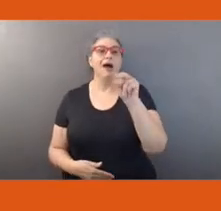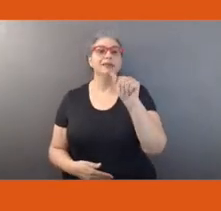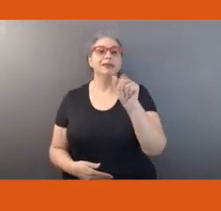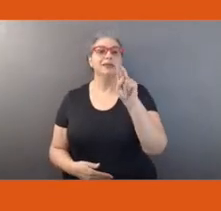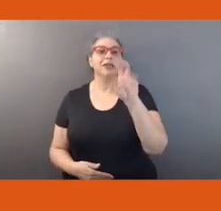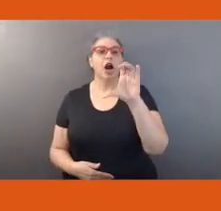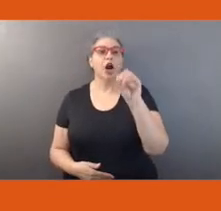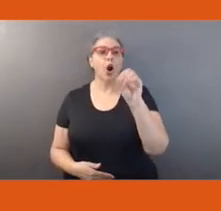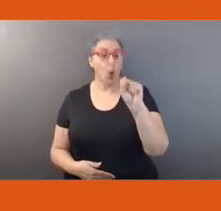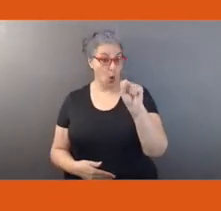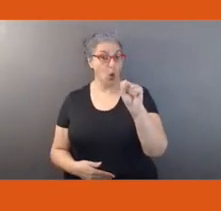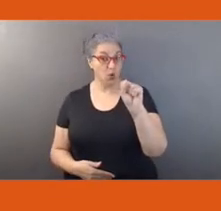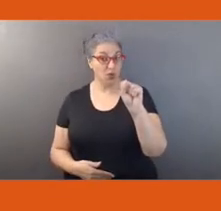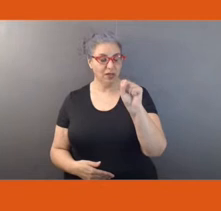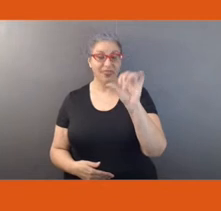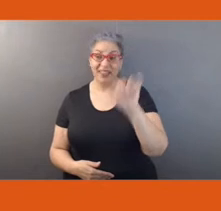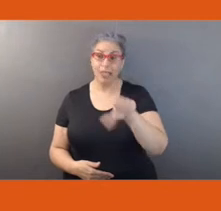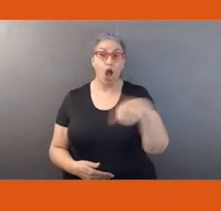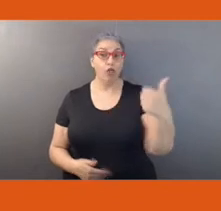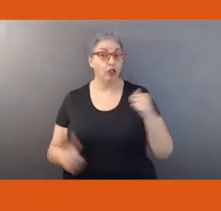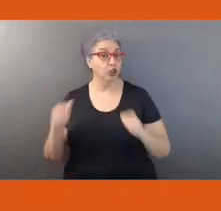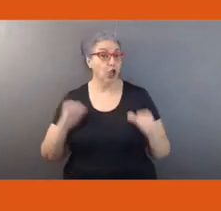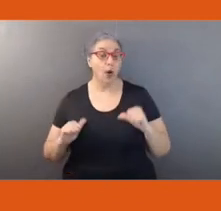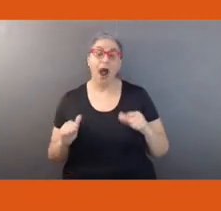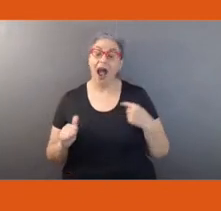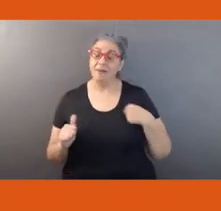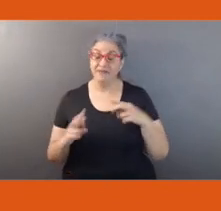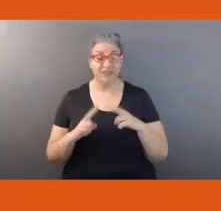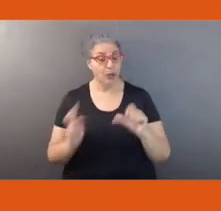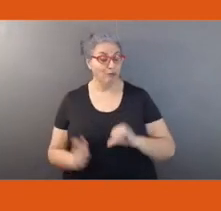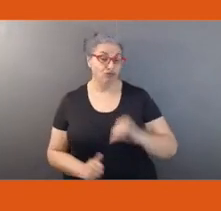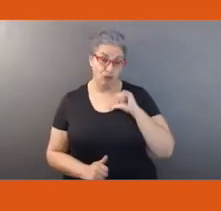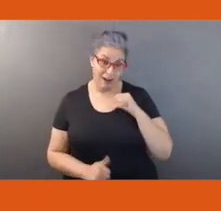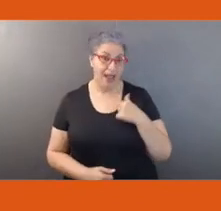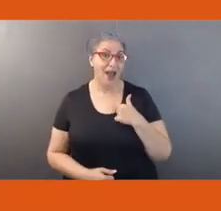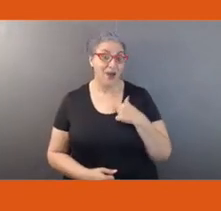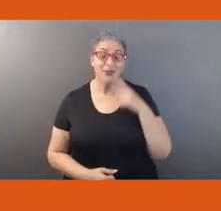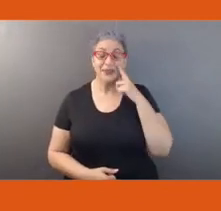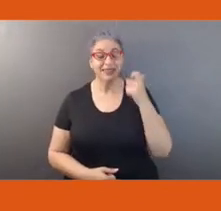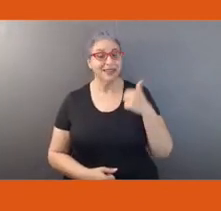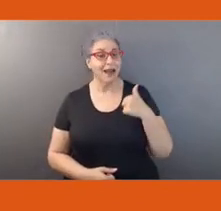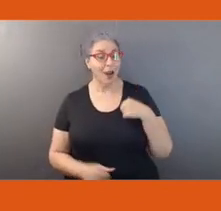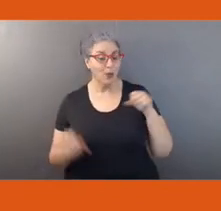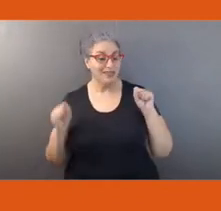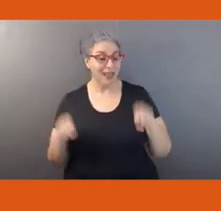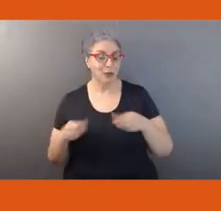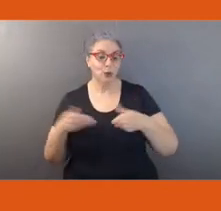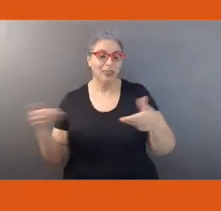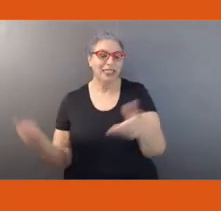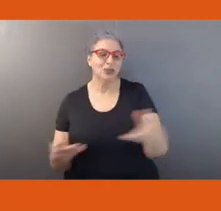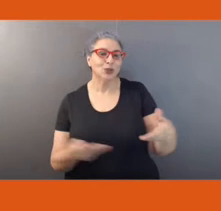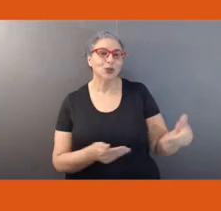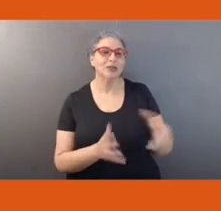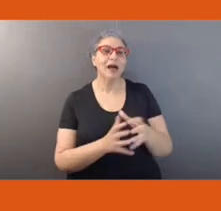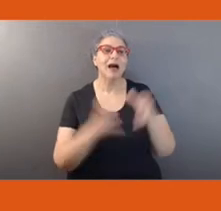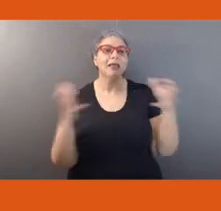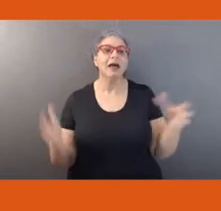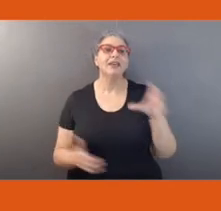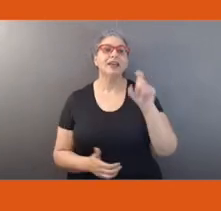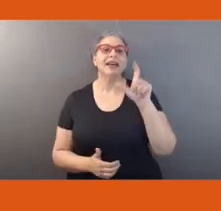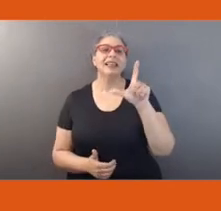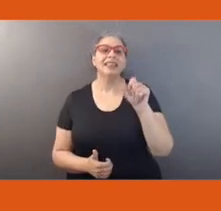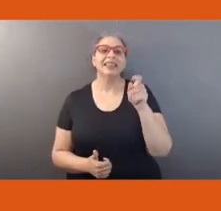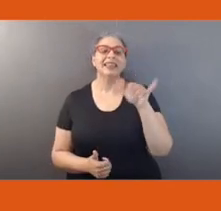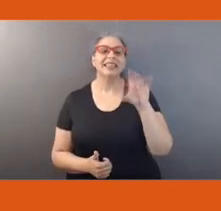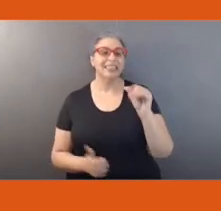Narcos is another one of the shows that I'm really, really proud of, because I was able to introduce a lot of